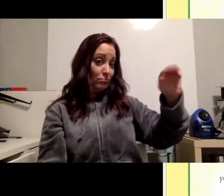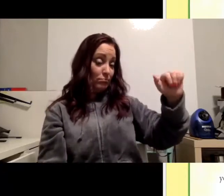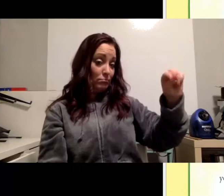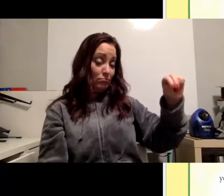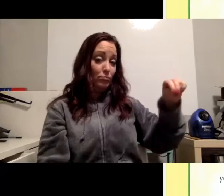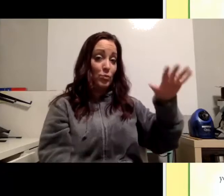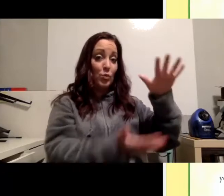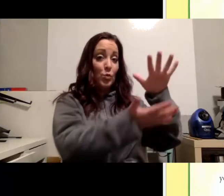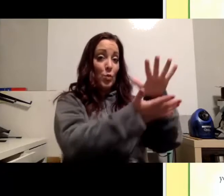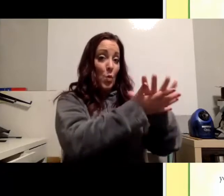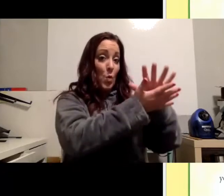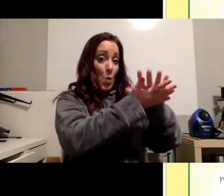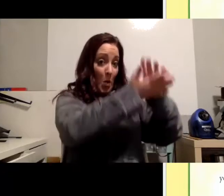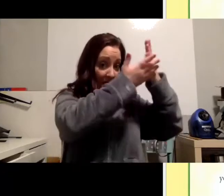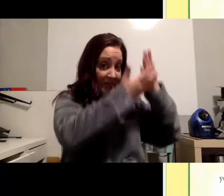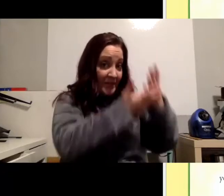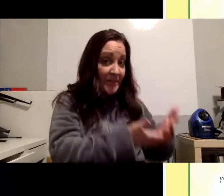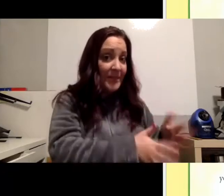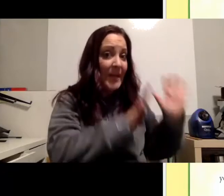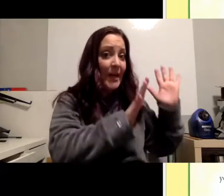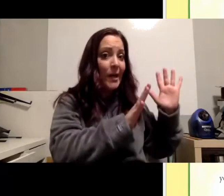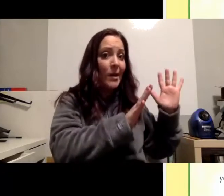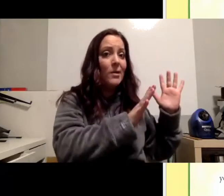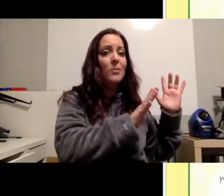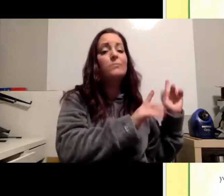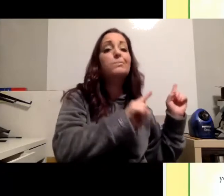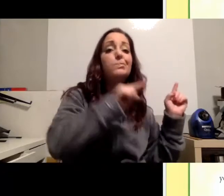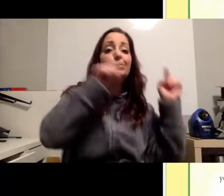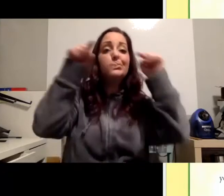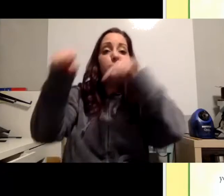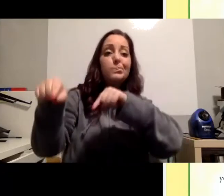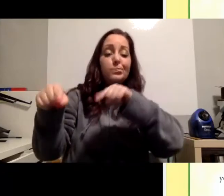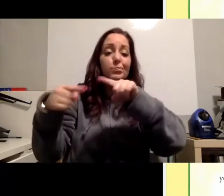Each day after school,